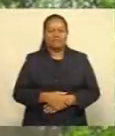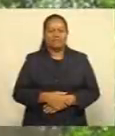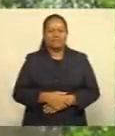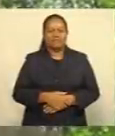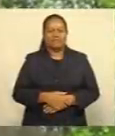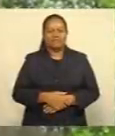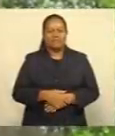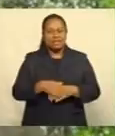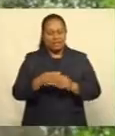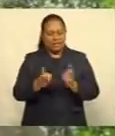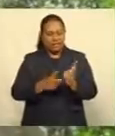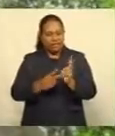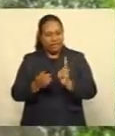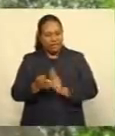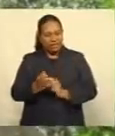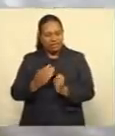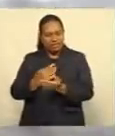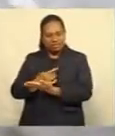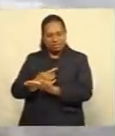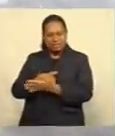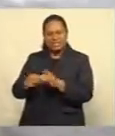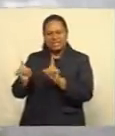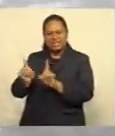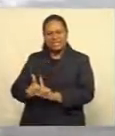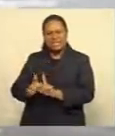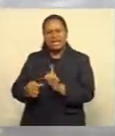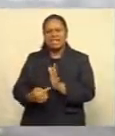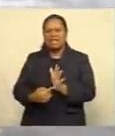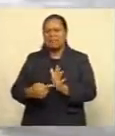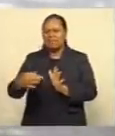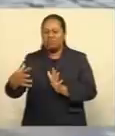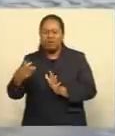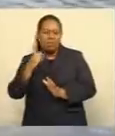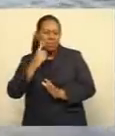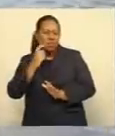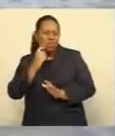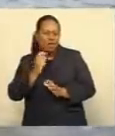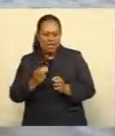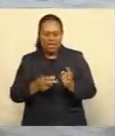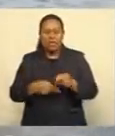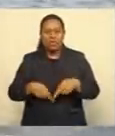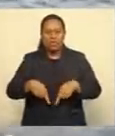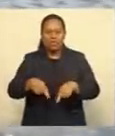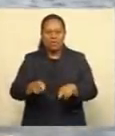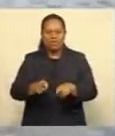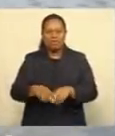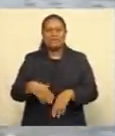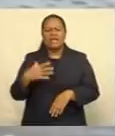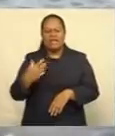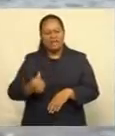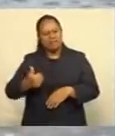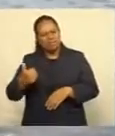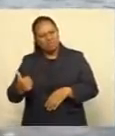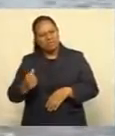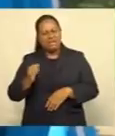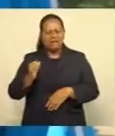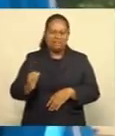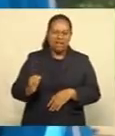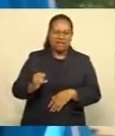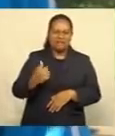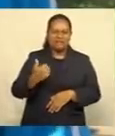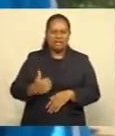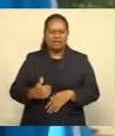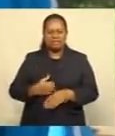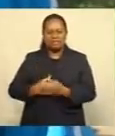This village is located near the Tamavuaiwai River, and it has its advantages and disadvantages. Living here,